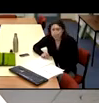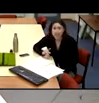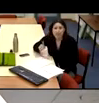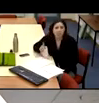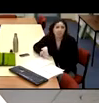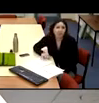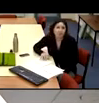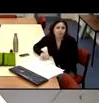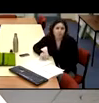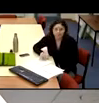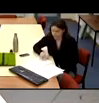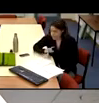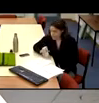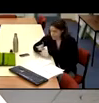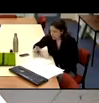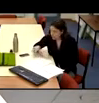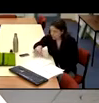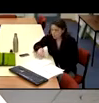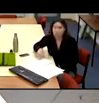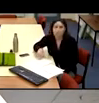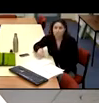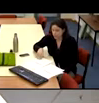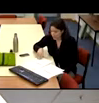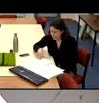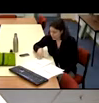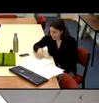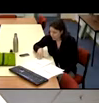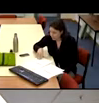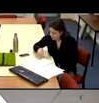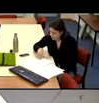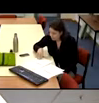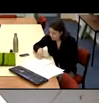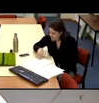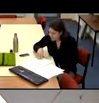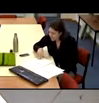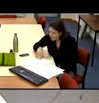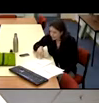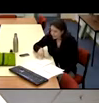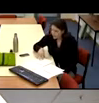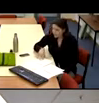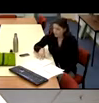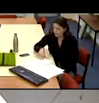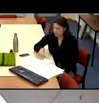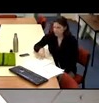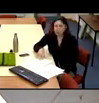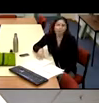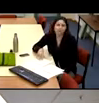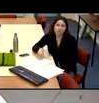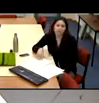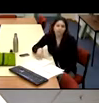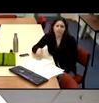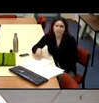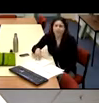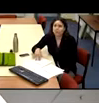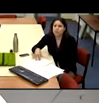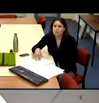And as I said, during the month of 2015, to coincide with the public reaction to Alan's photo. I also conducted in-depth interviews